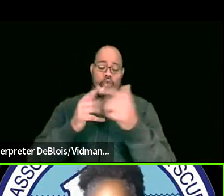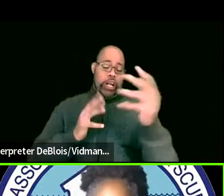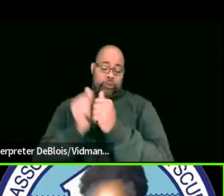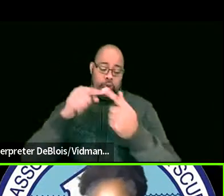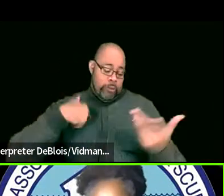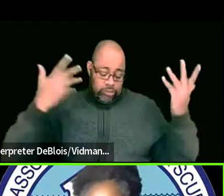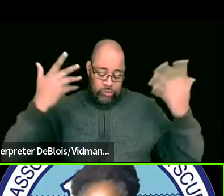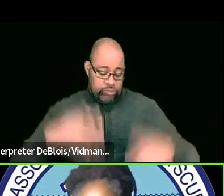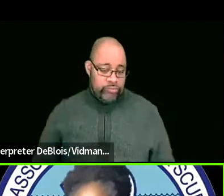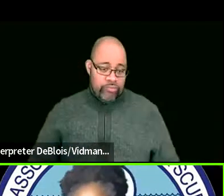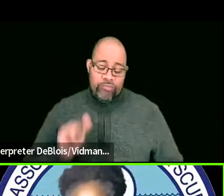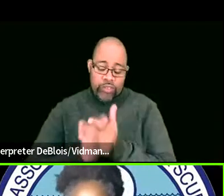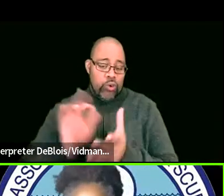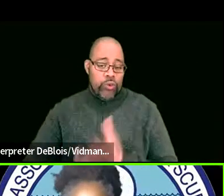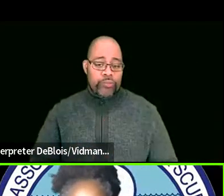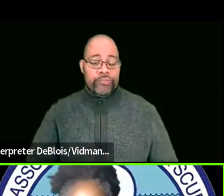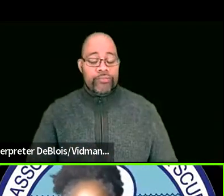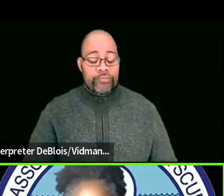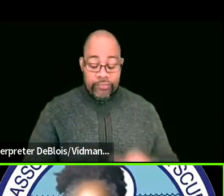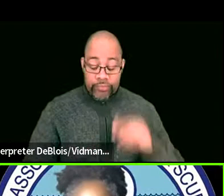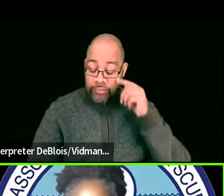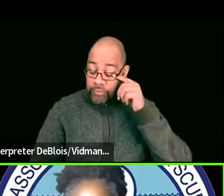us. That's all.